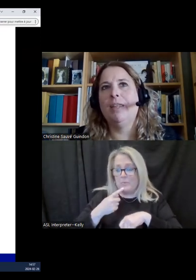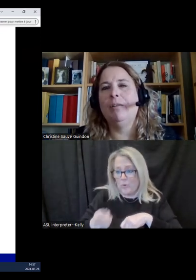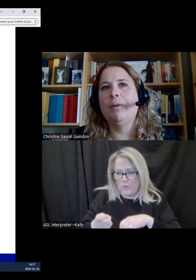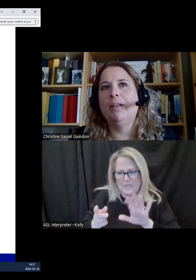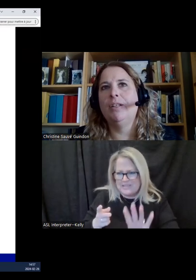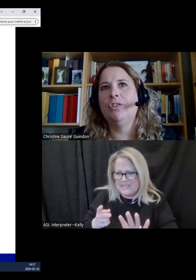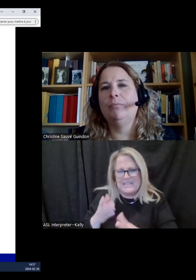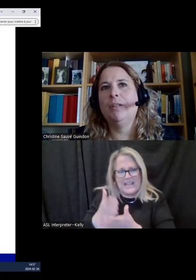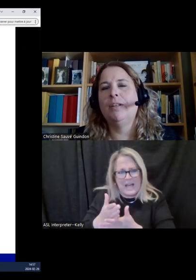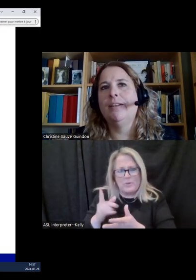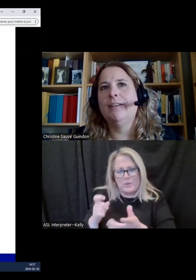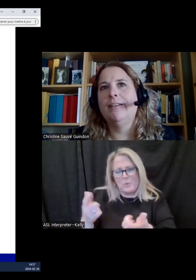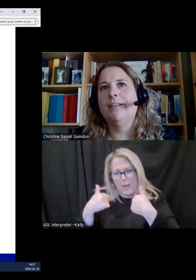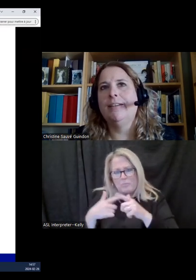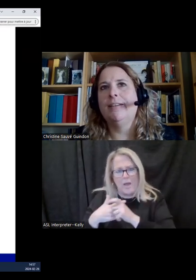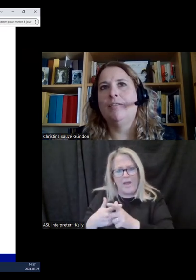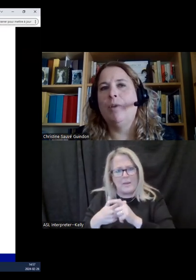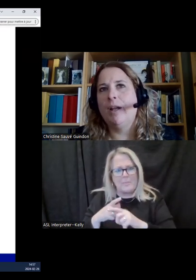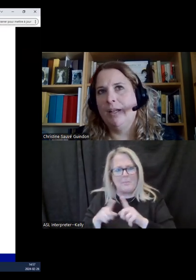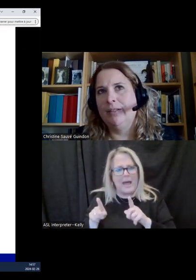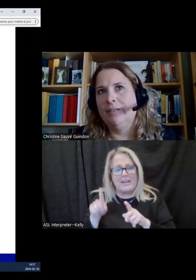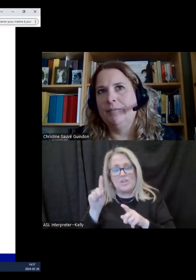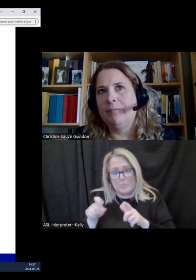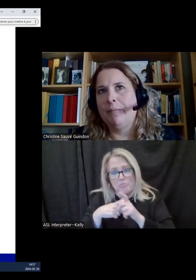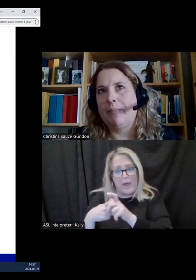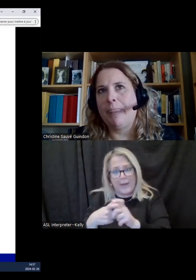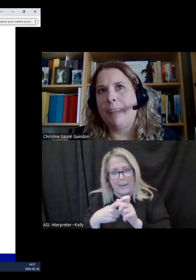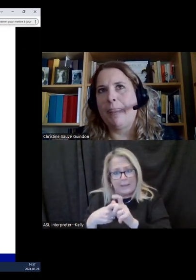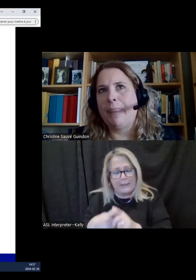not be there, but he should be running